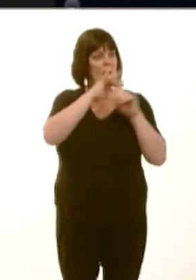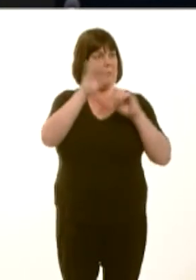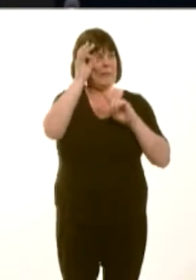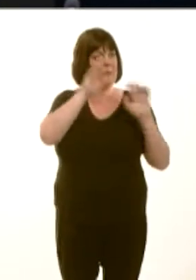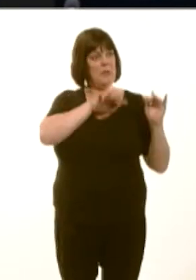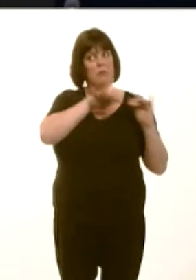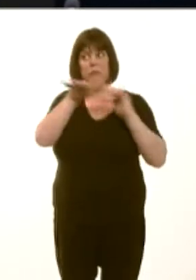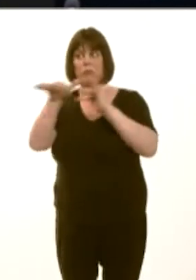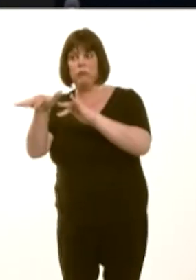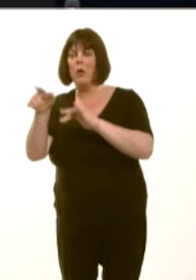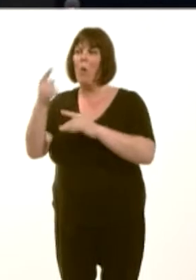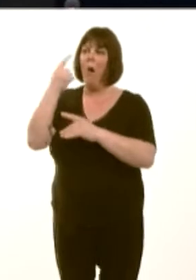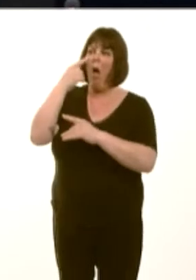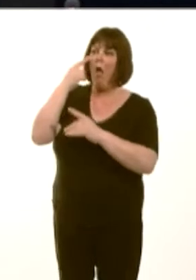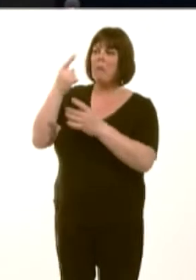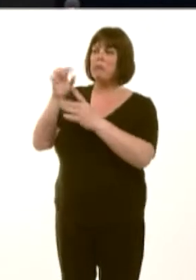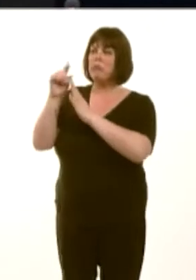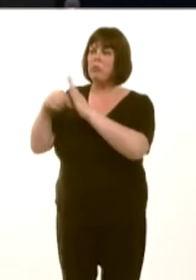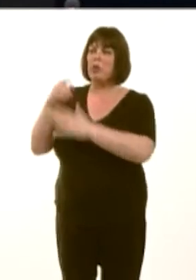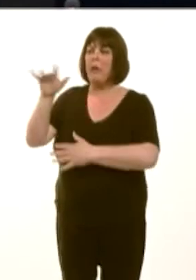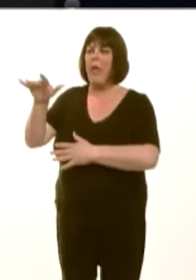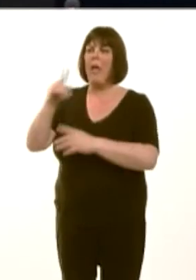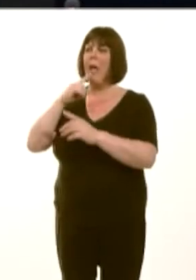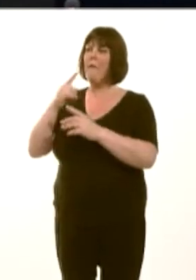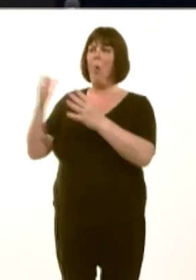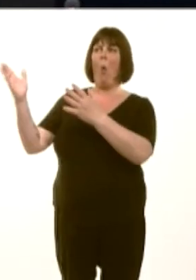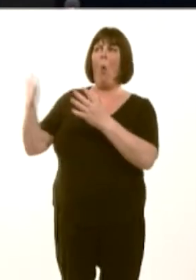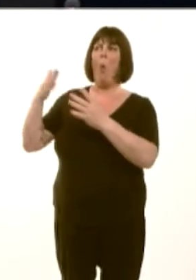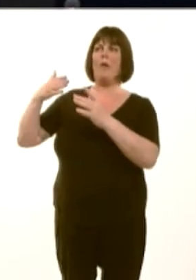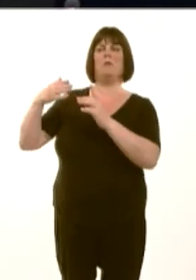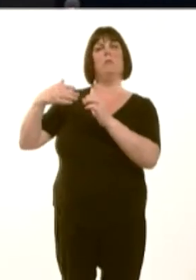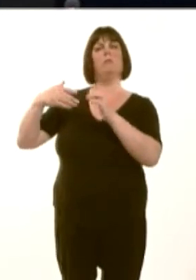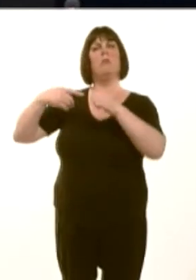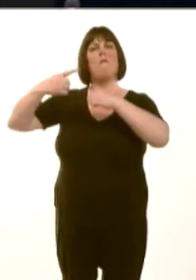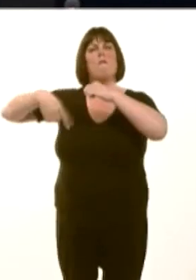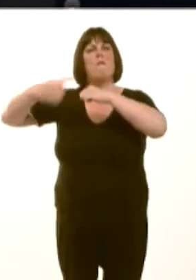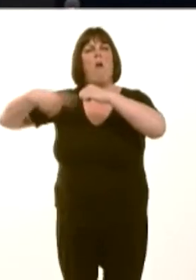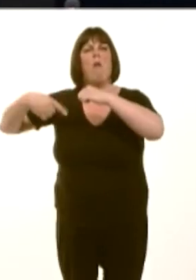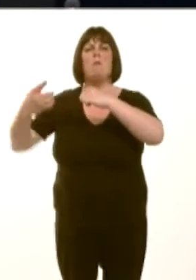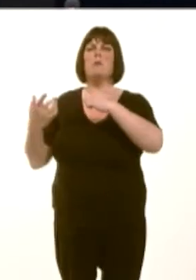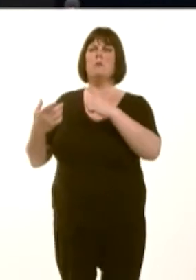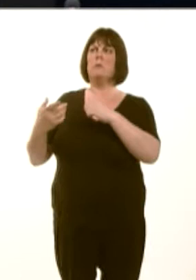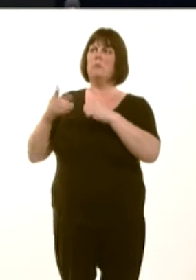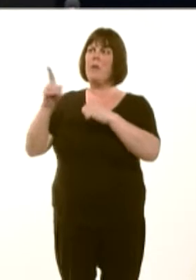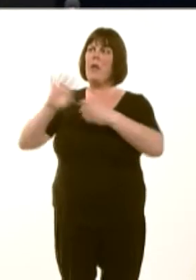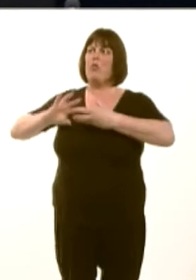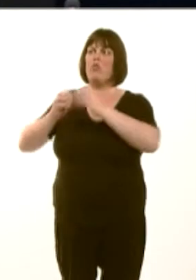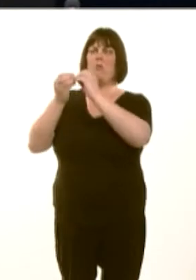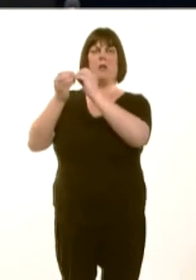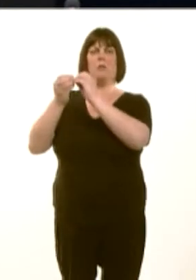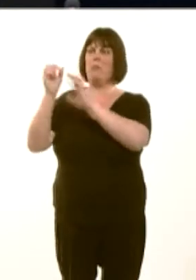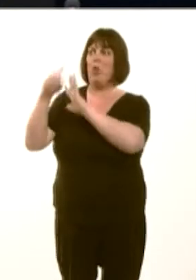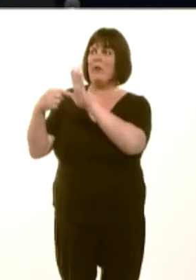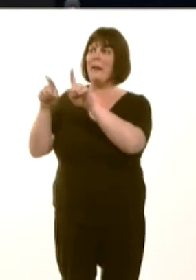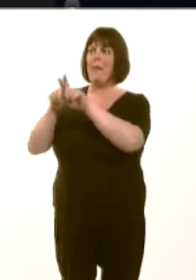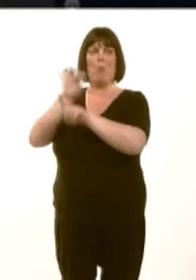communities themselves bring forward sites for wind farms, for example. It's the communities themselves that develop the projects and also retain the profits. In this